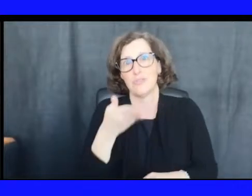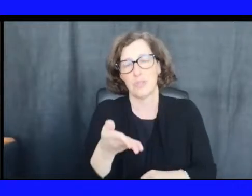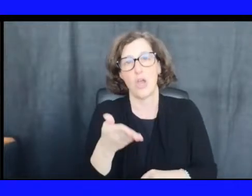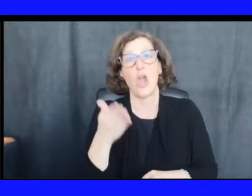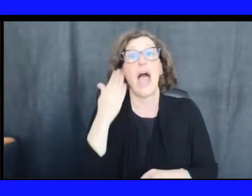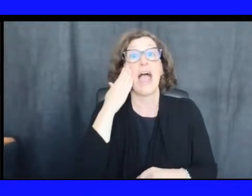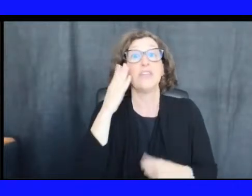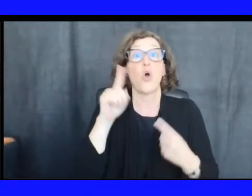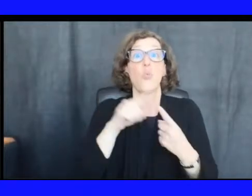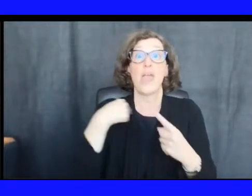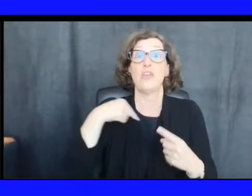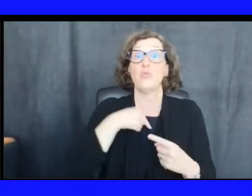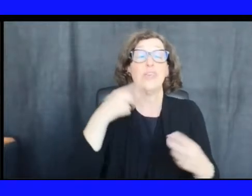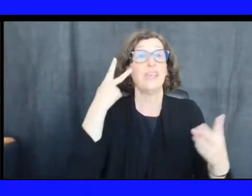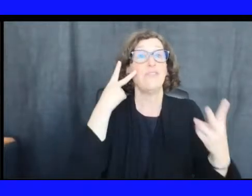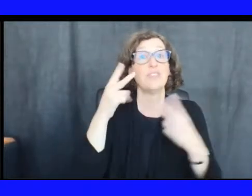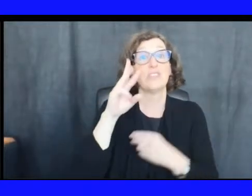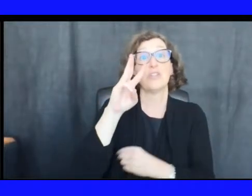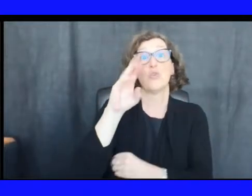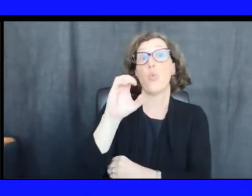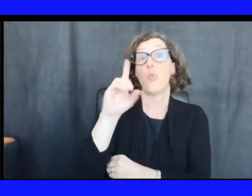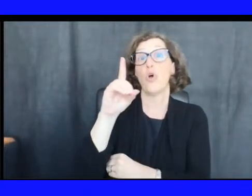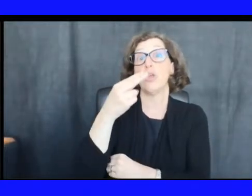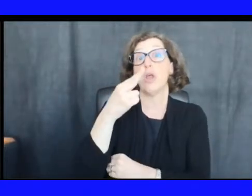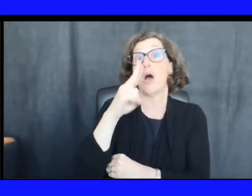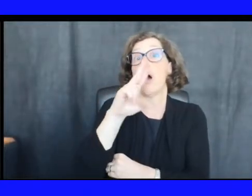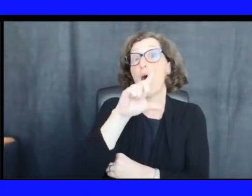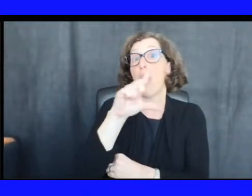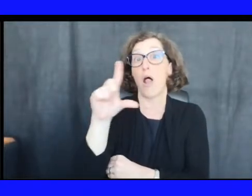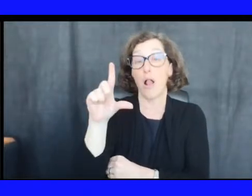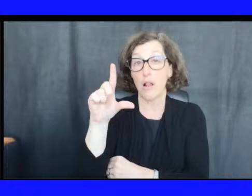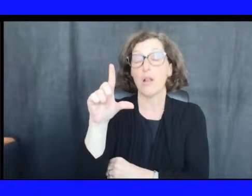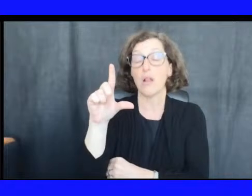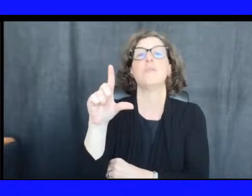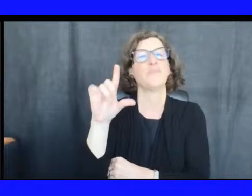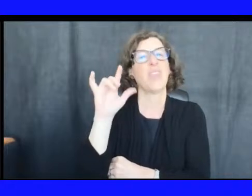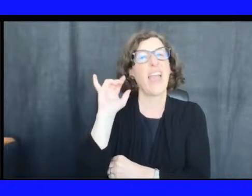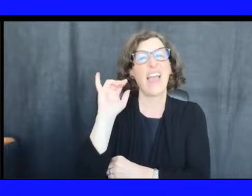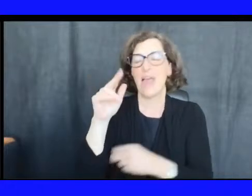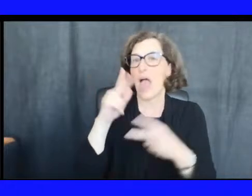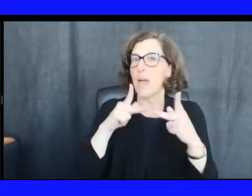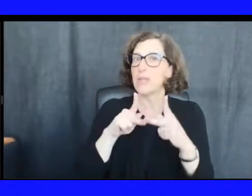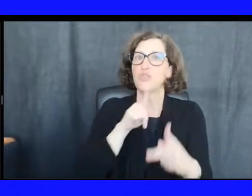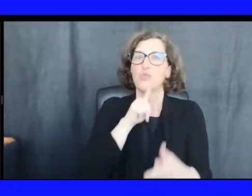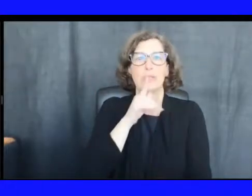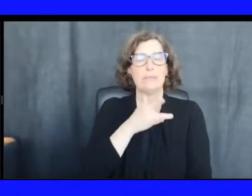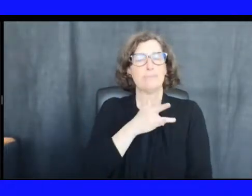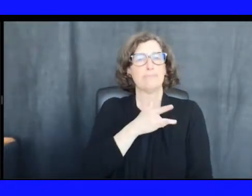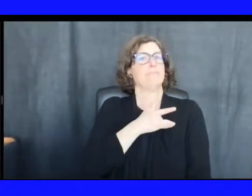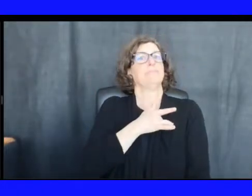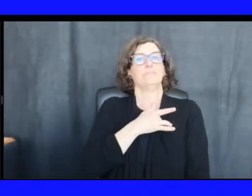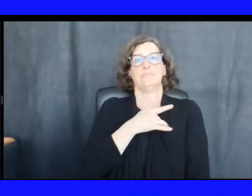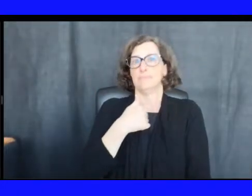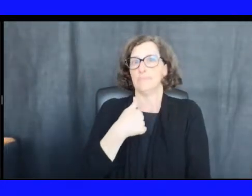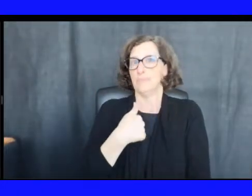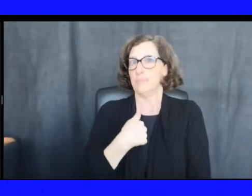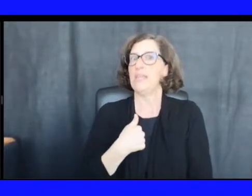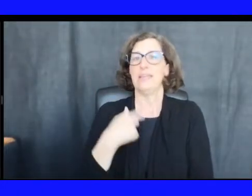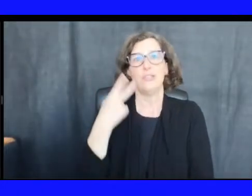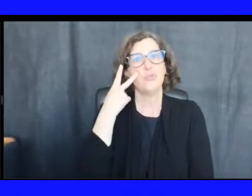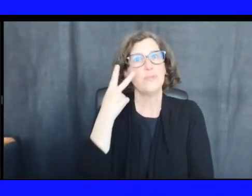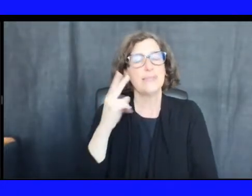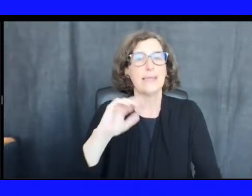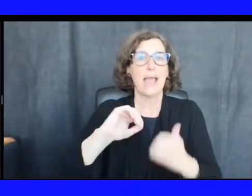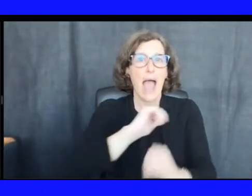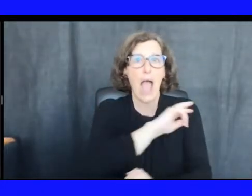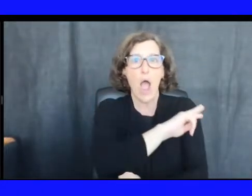allowing them to live like fuller lives. So Sally, you have your task for 2022 to get us